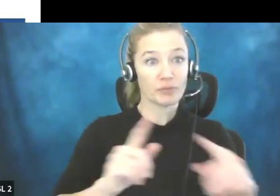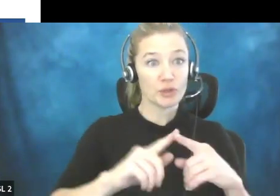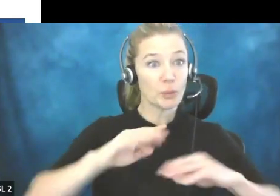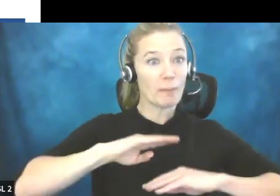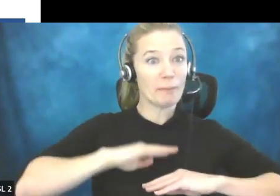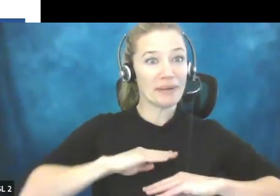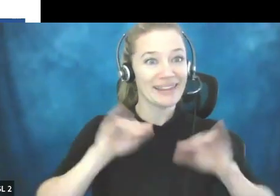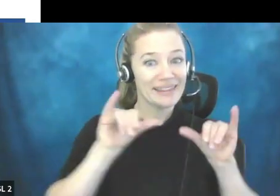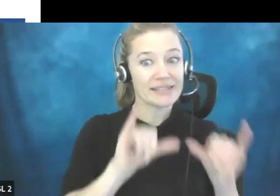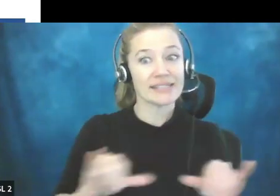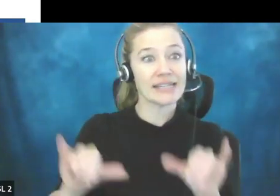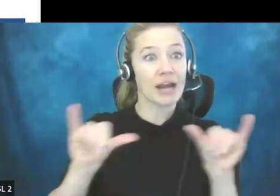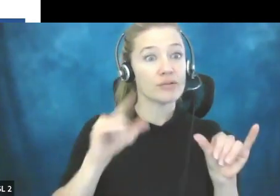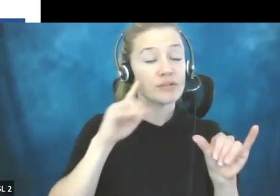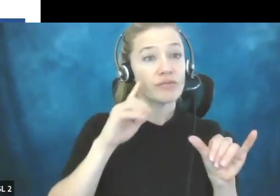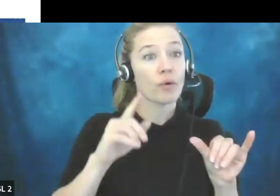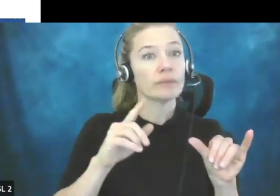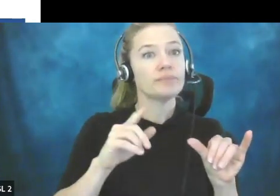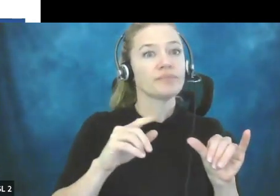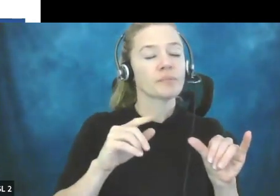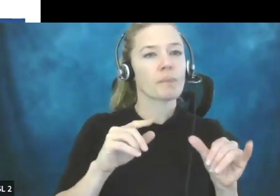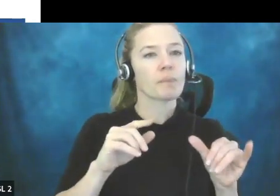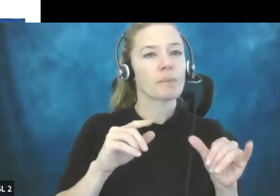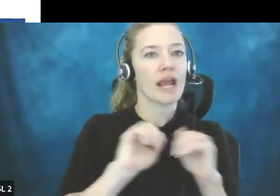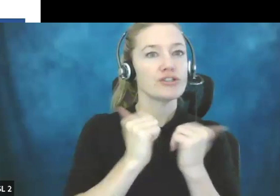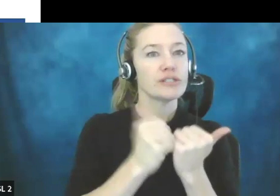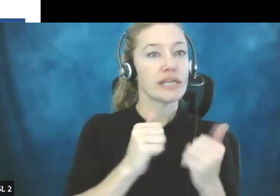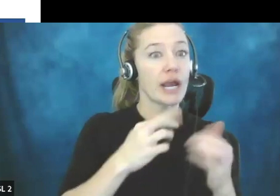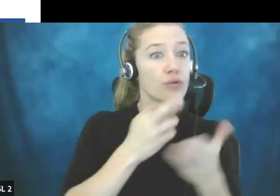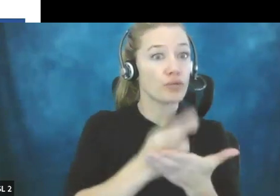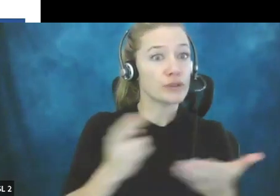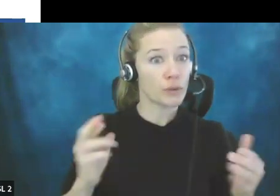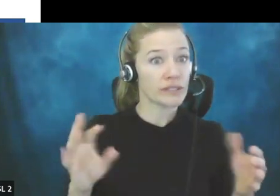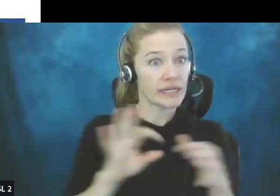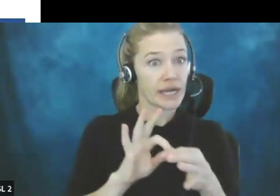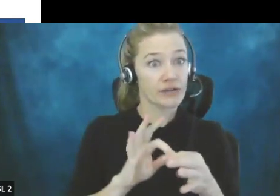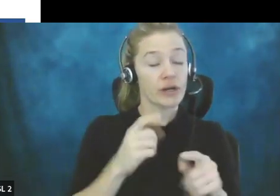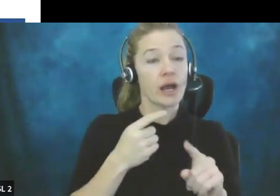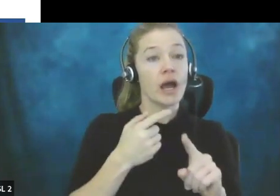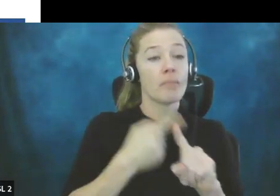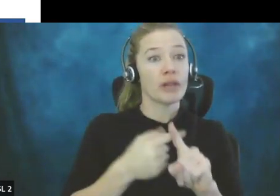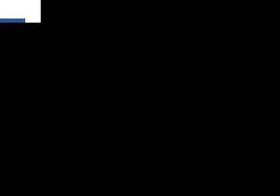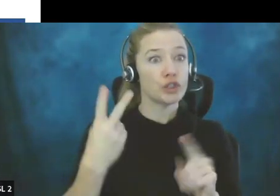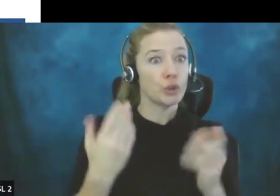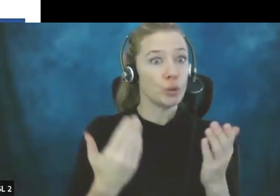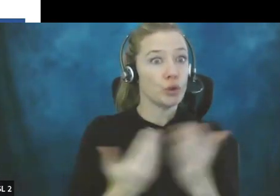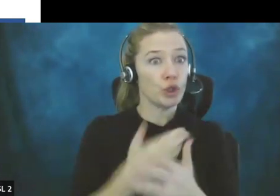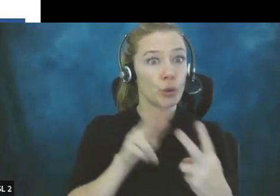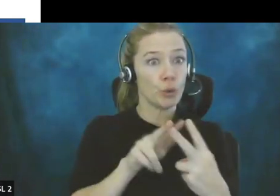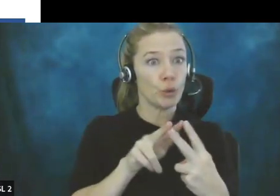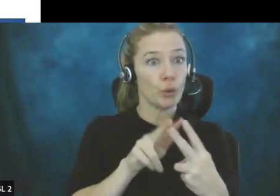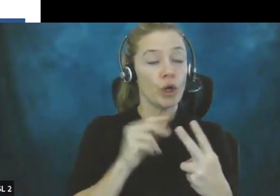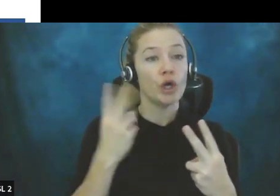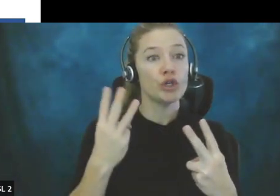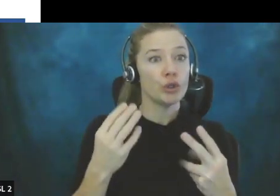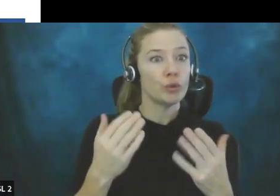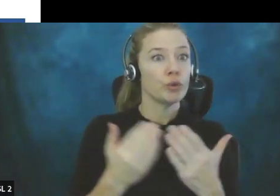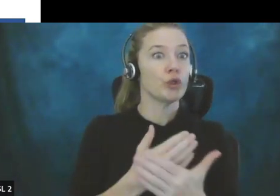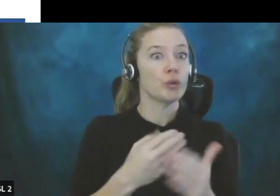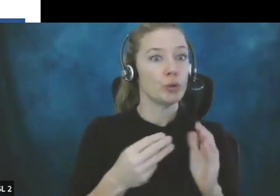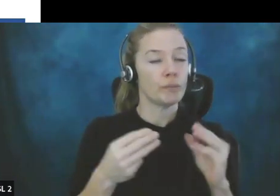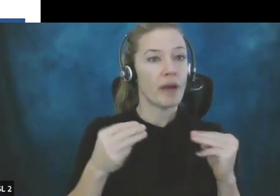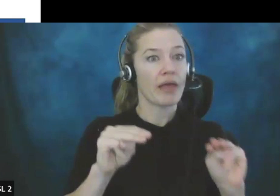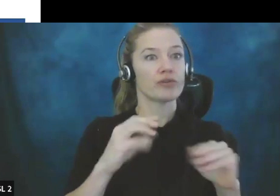designated to meet the standards for an aging and disability resource connection. And then we have two emerging ones. So we have kind of two